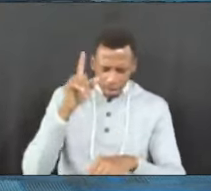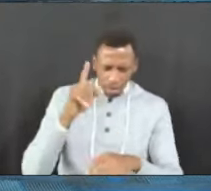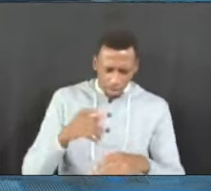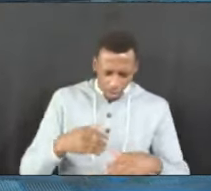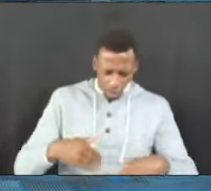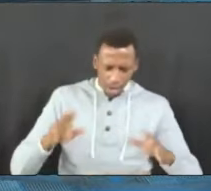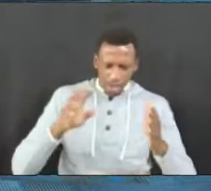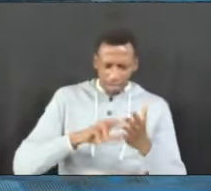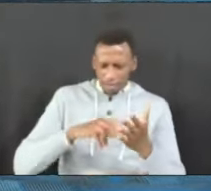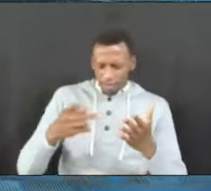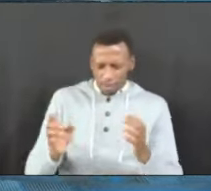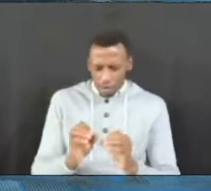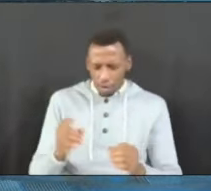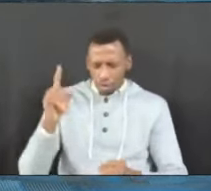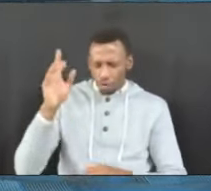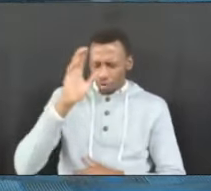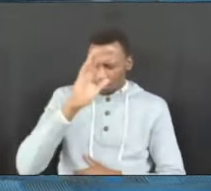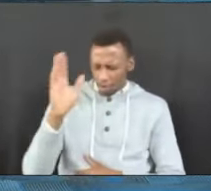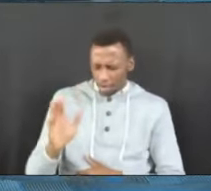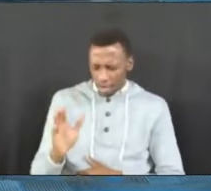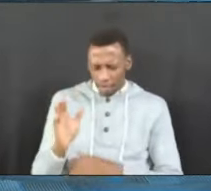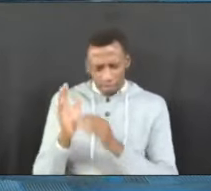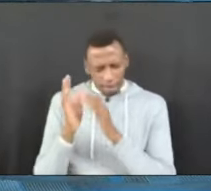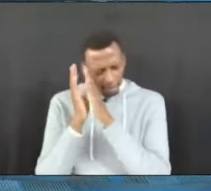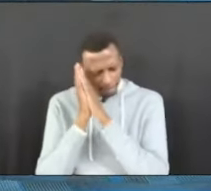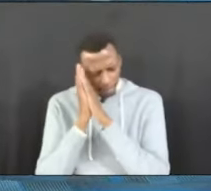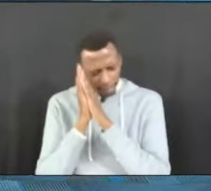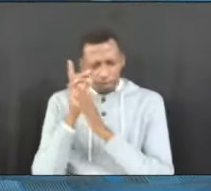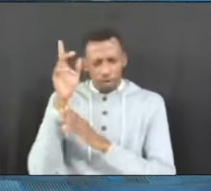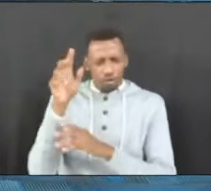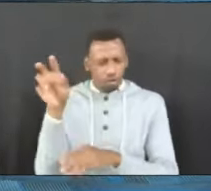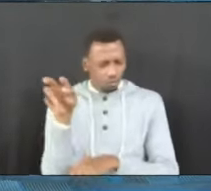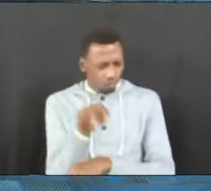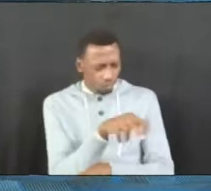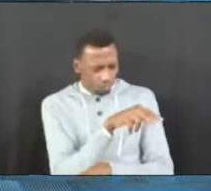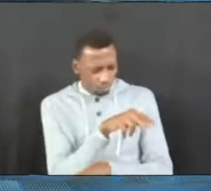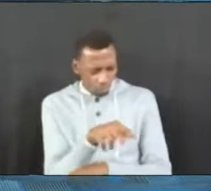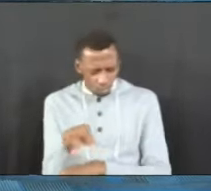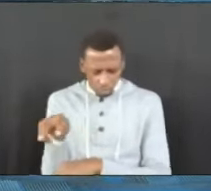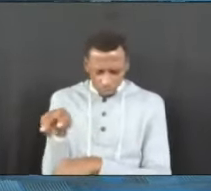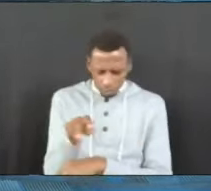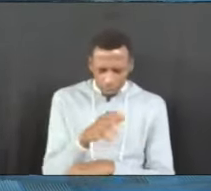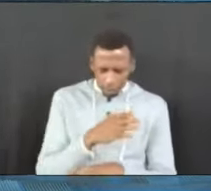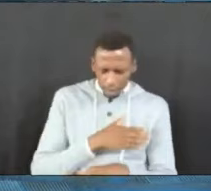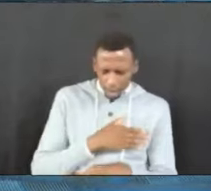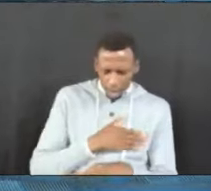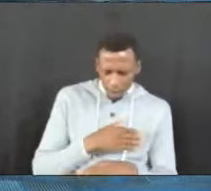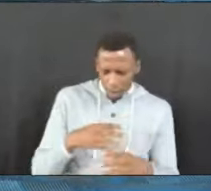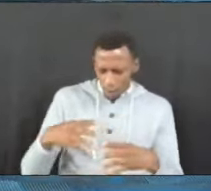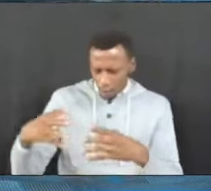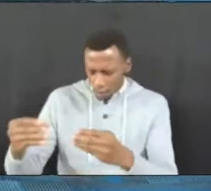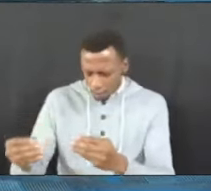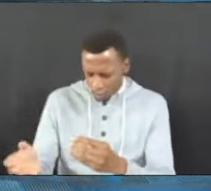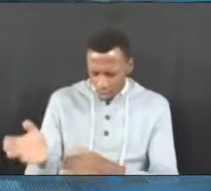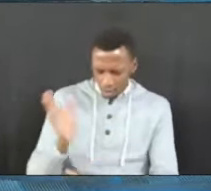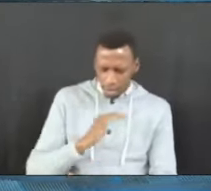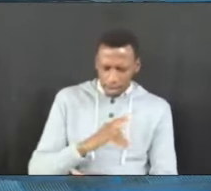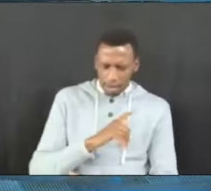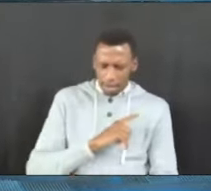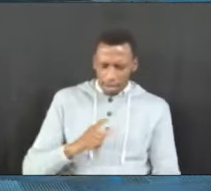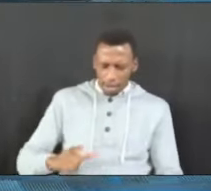Israel, you will never slumber nor sleep. Father, you watch over our comings and our going. Lord, be with us